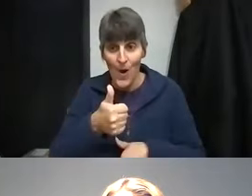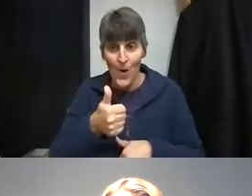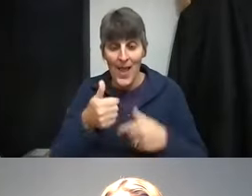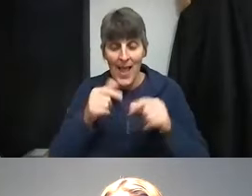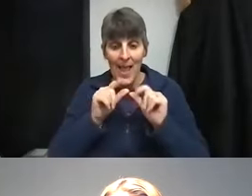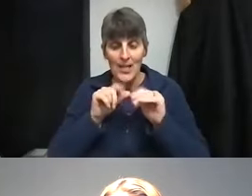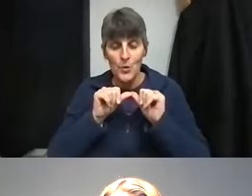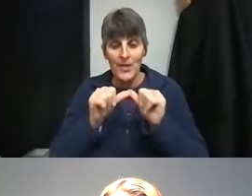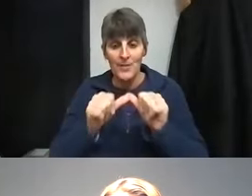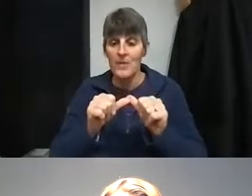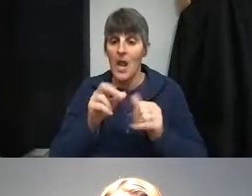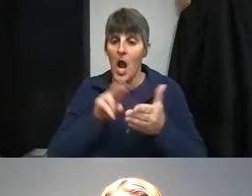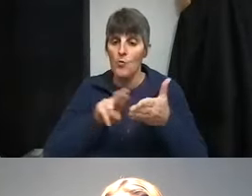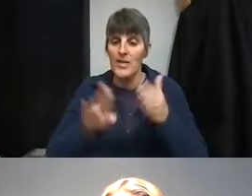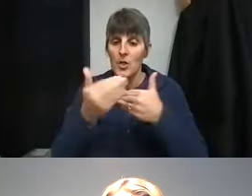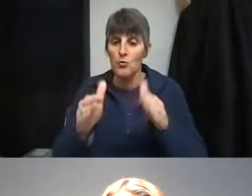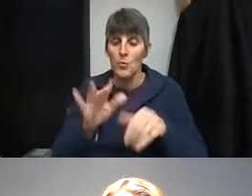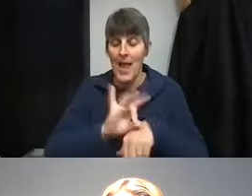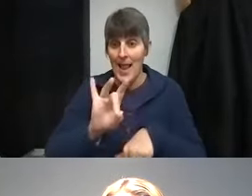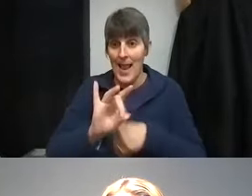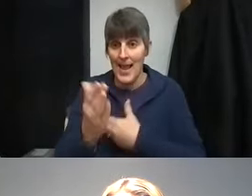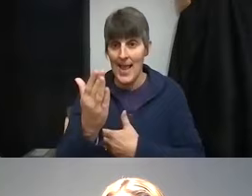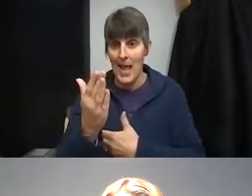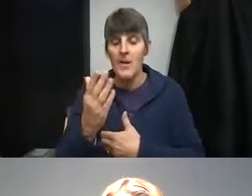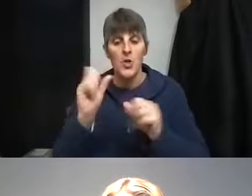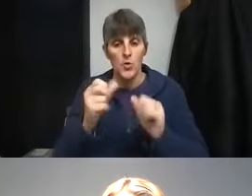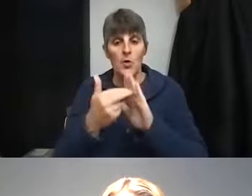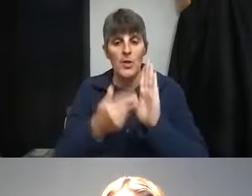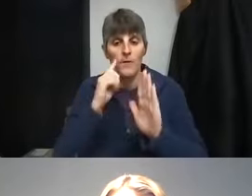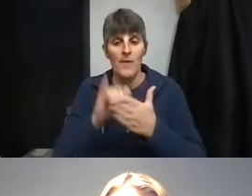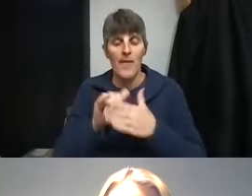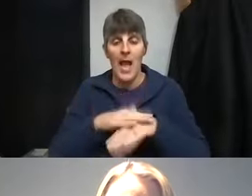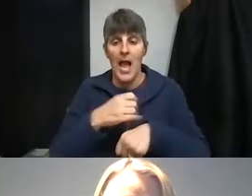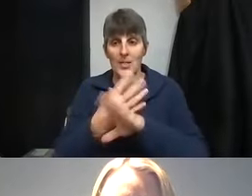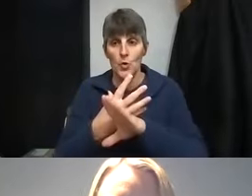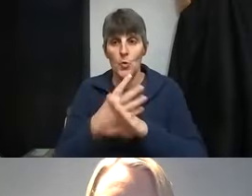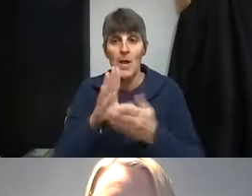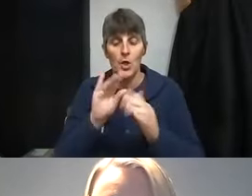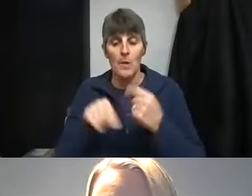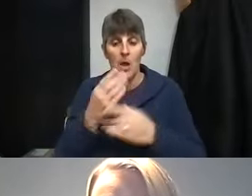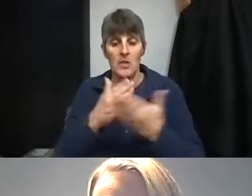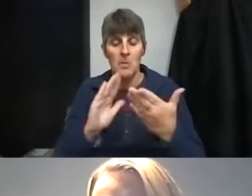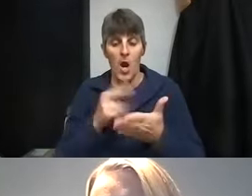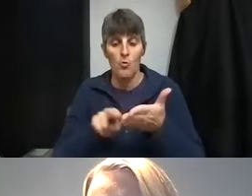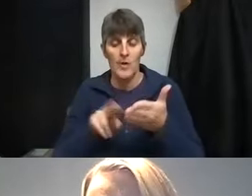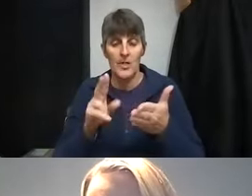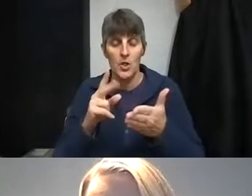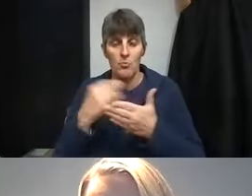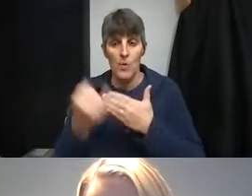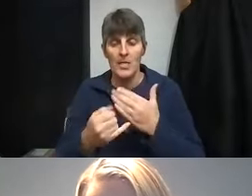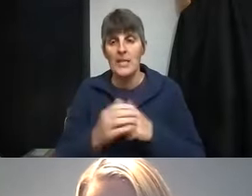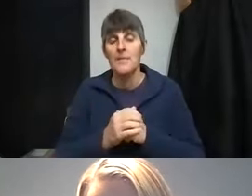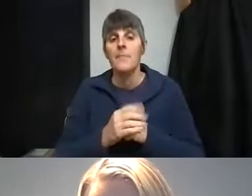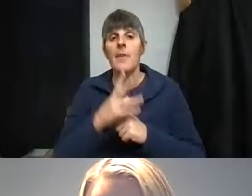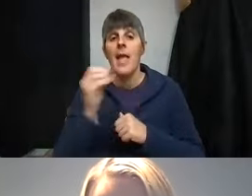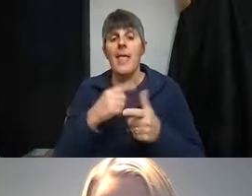kick off our research room at 8 a.m. You can register for that on Zoom and learn about some of our research projects happening.